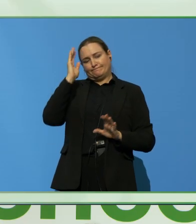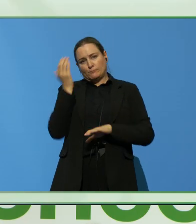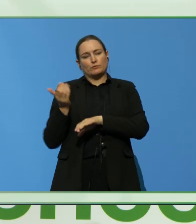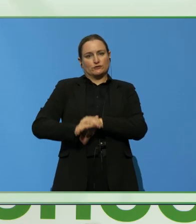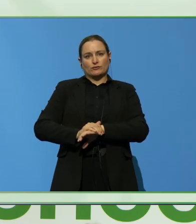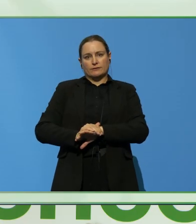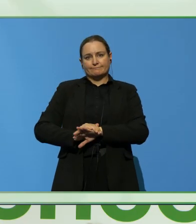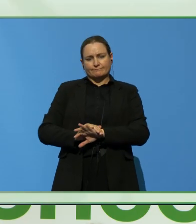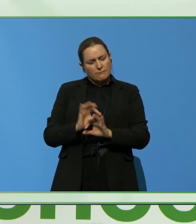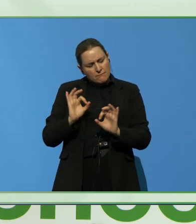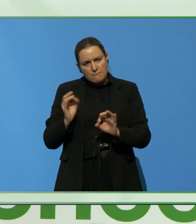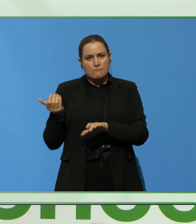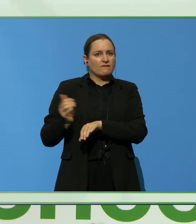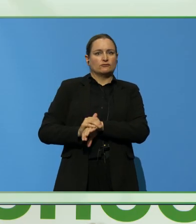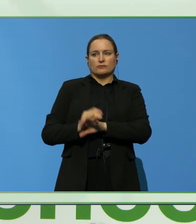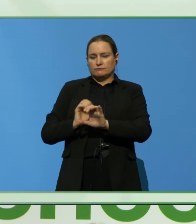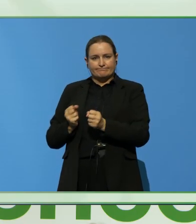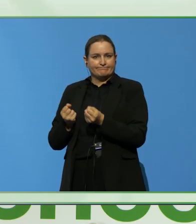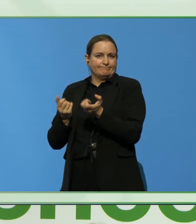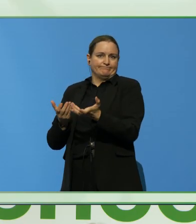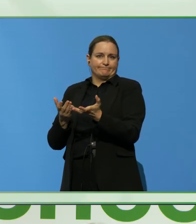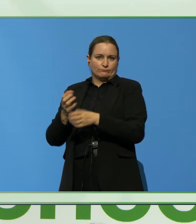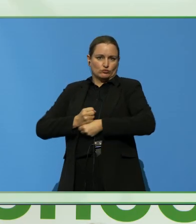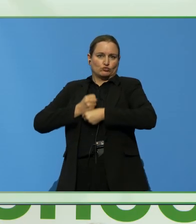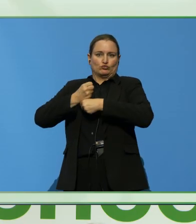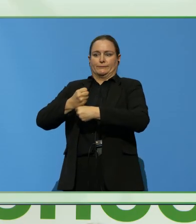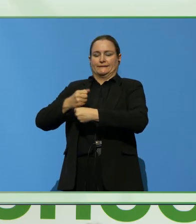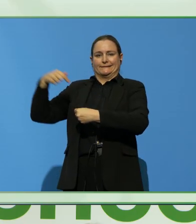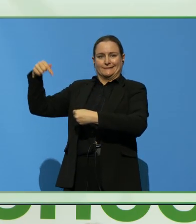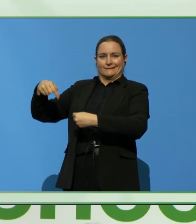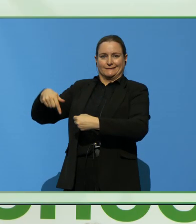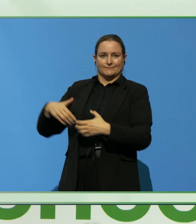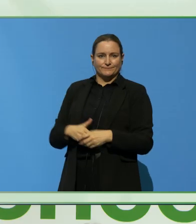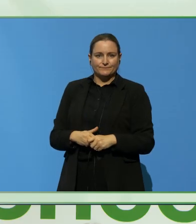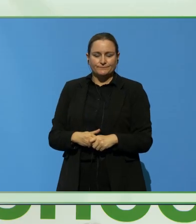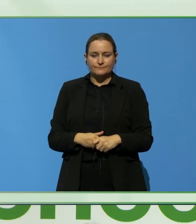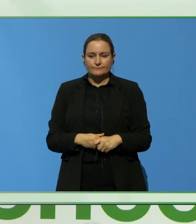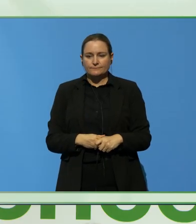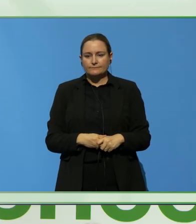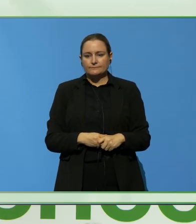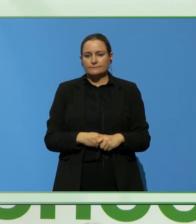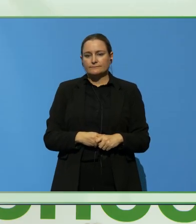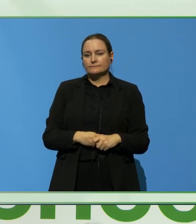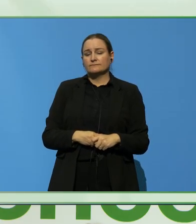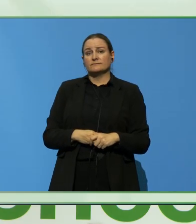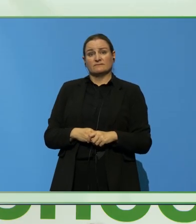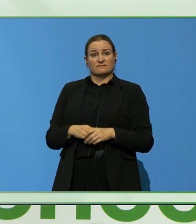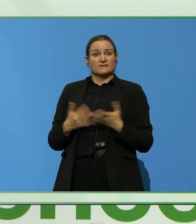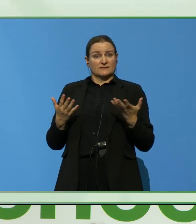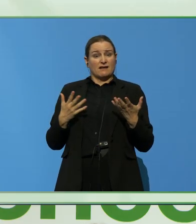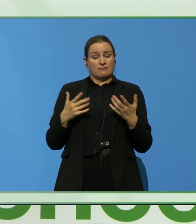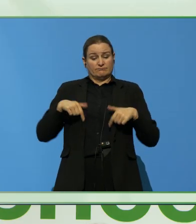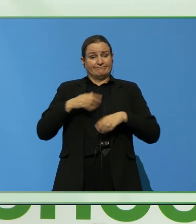which reports accurately in diverse manner and presents full diversity